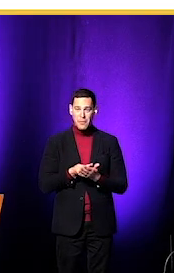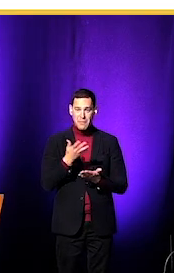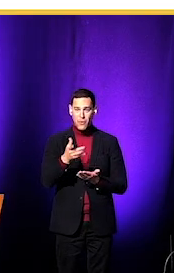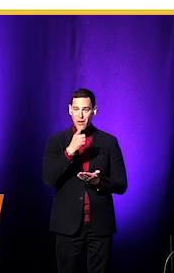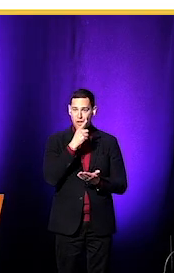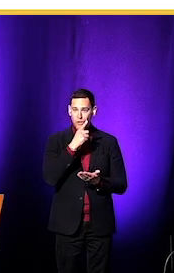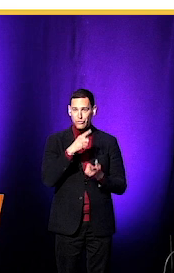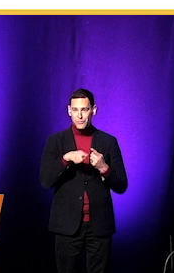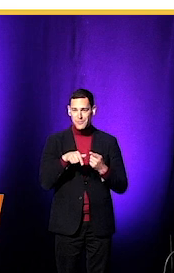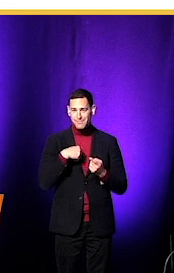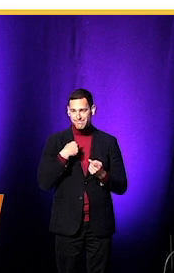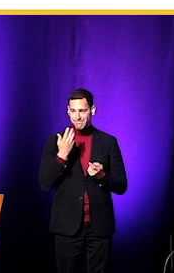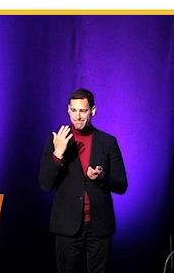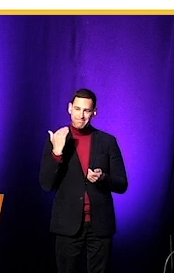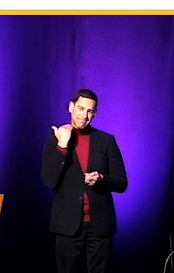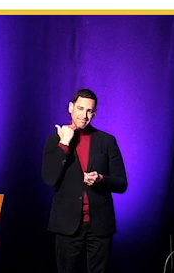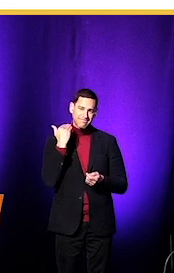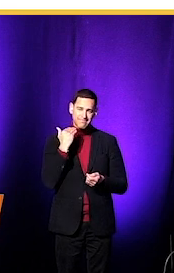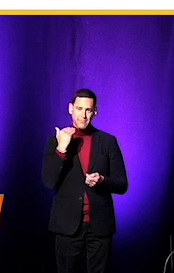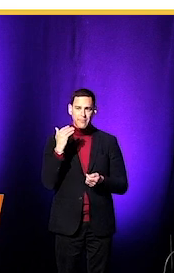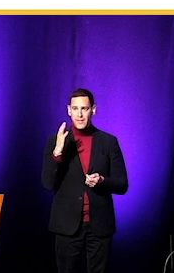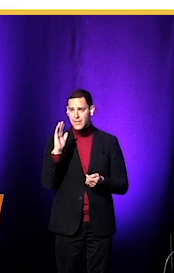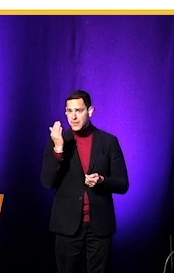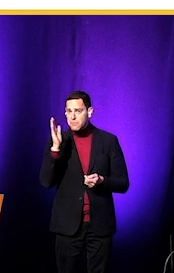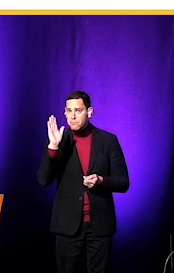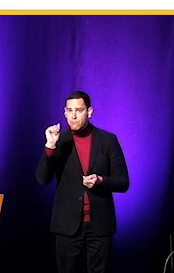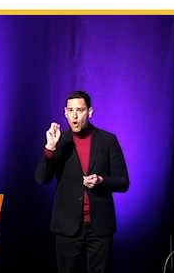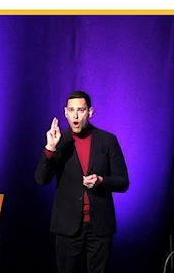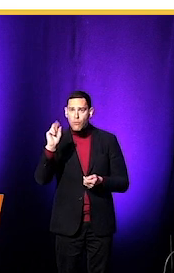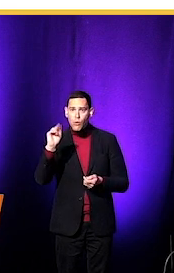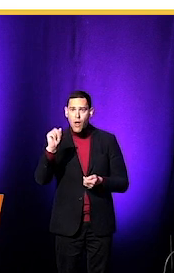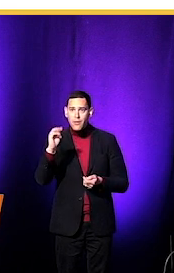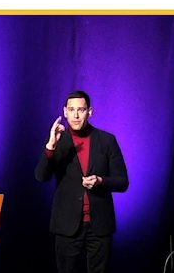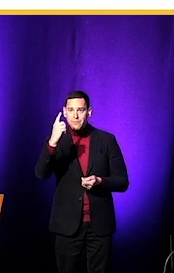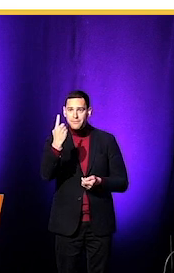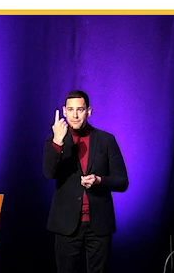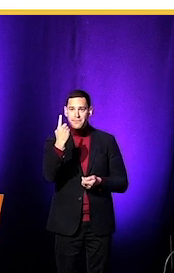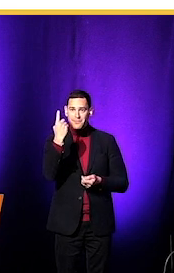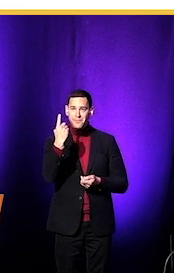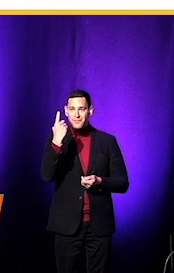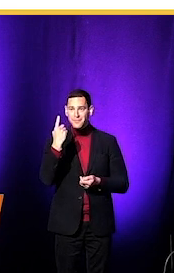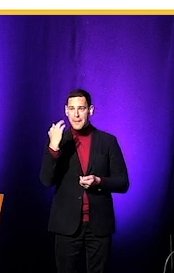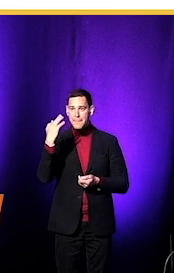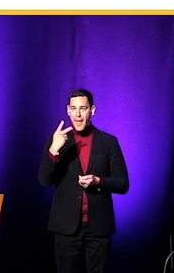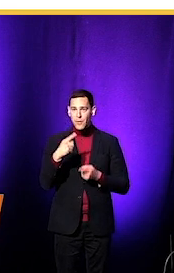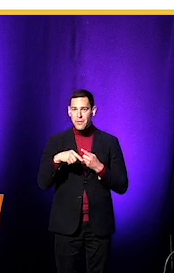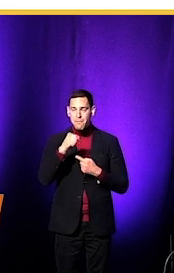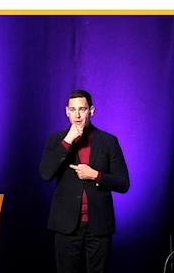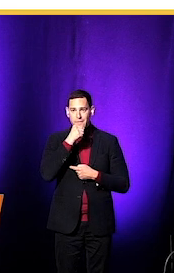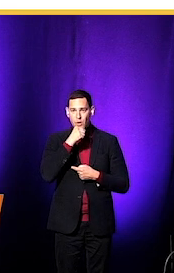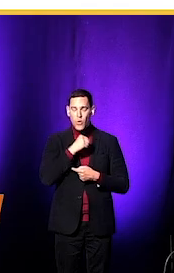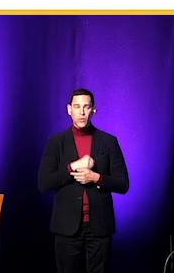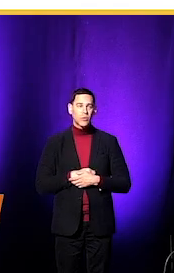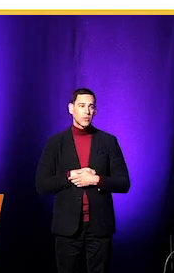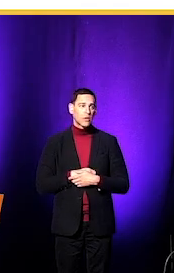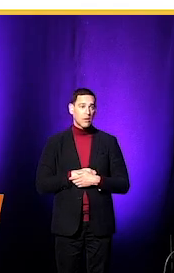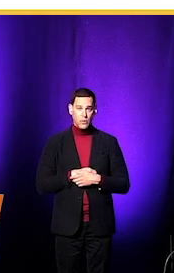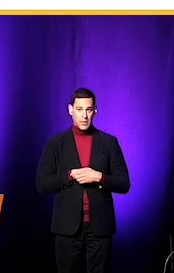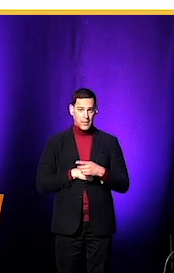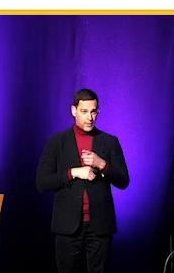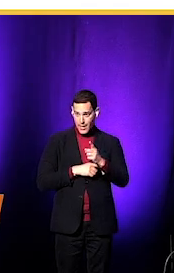Barbara's coming back. Barbara's back. Okay, Barbara. Who's before